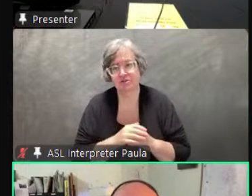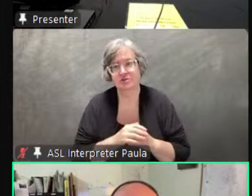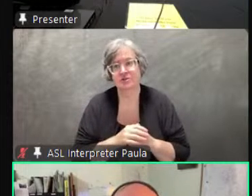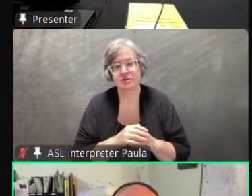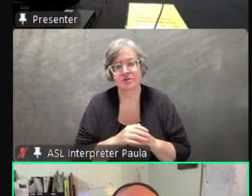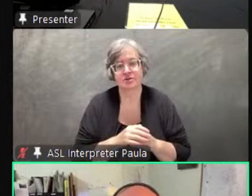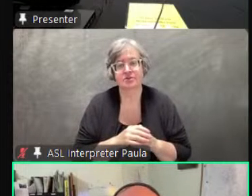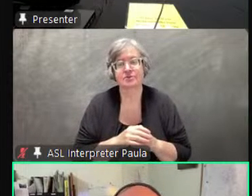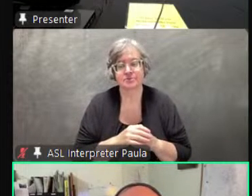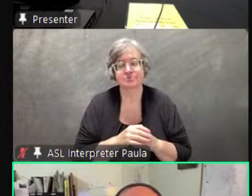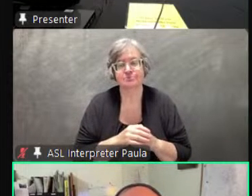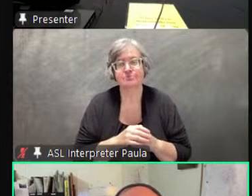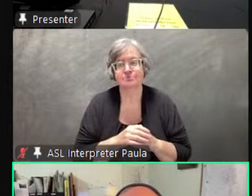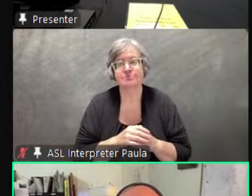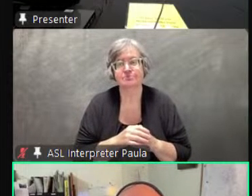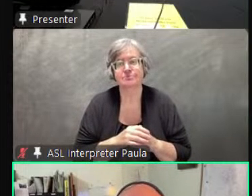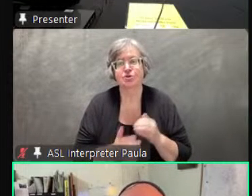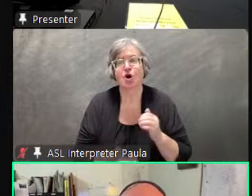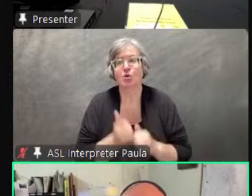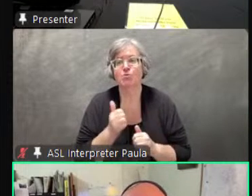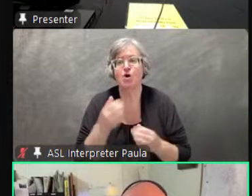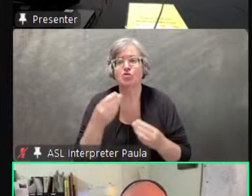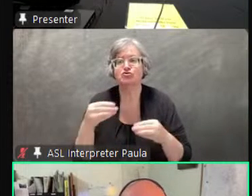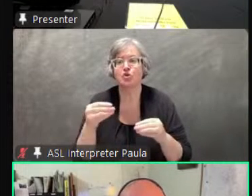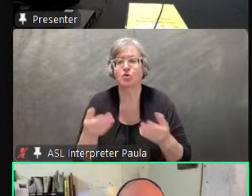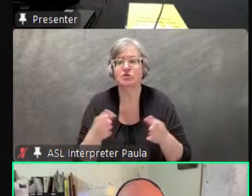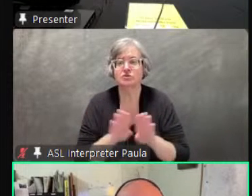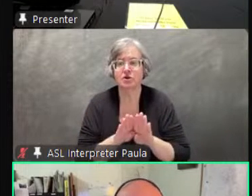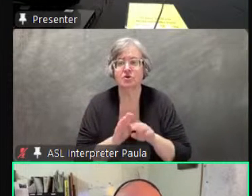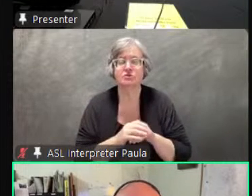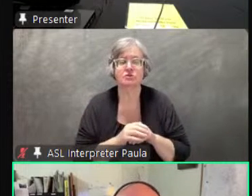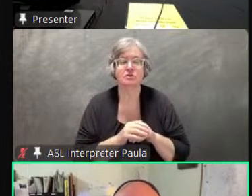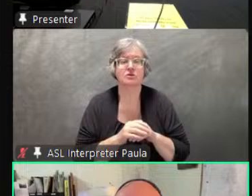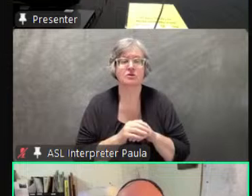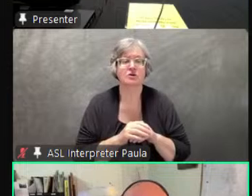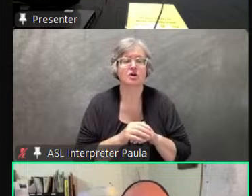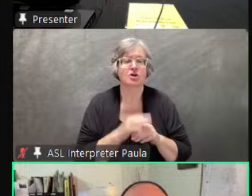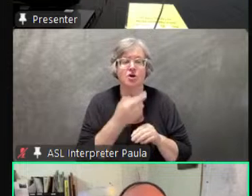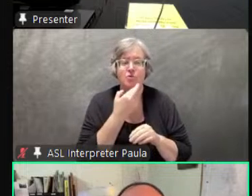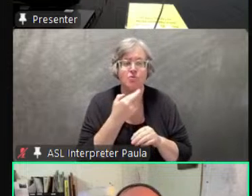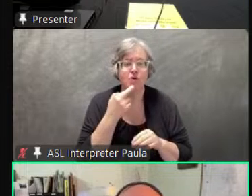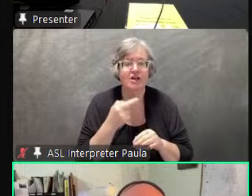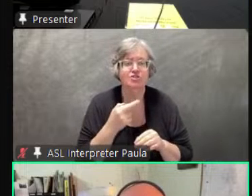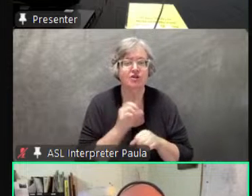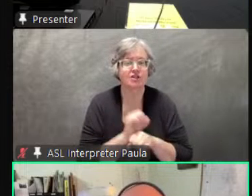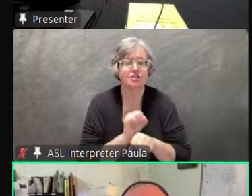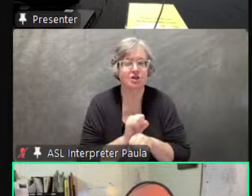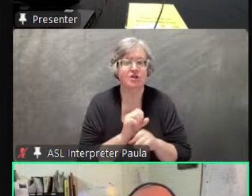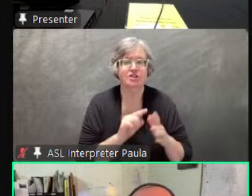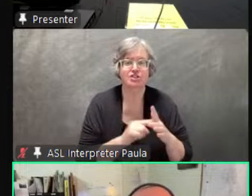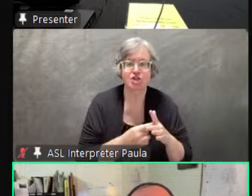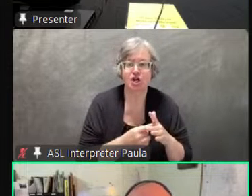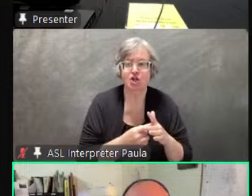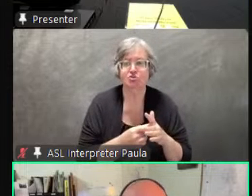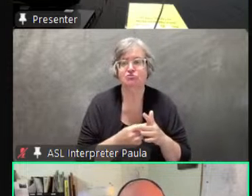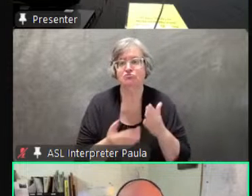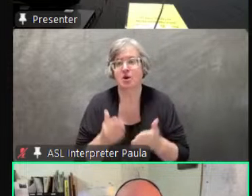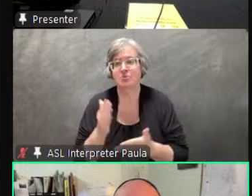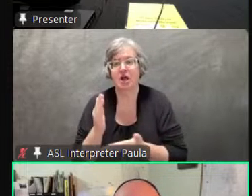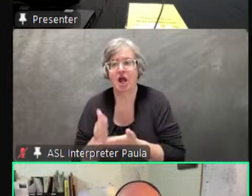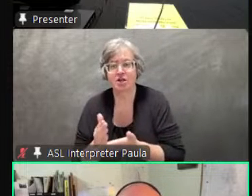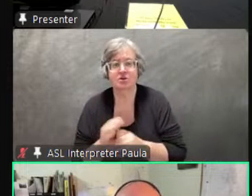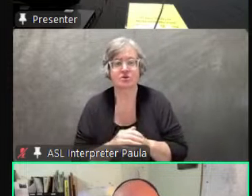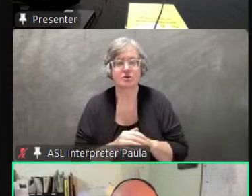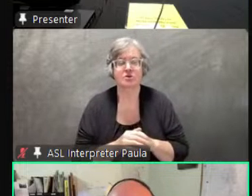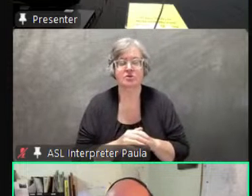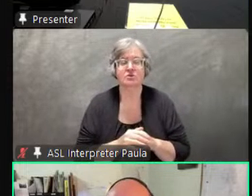when most retail jobs close. It's when restaurant jobs are both starting and potentially ending. There's